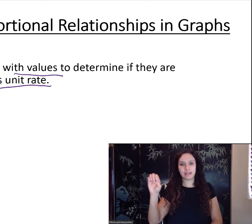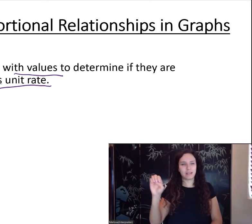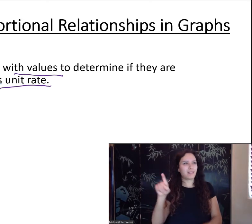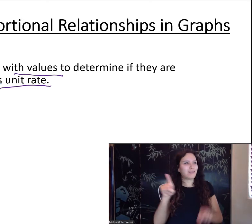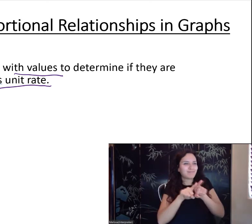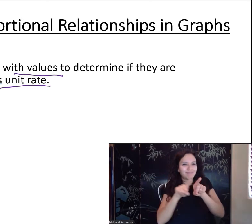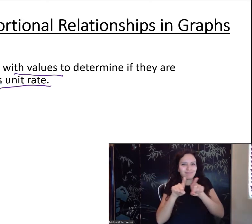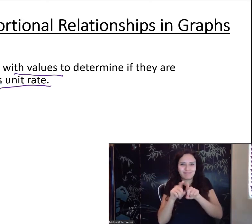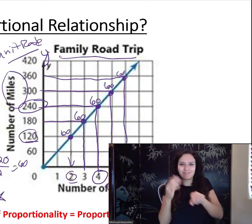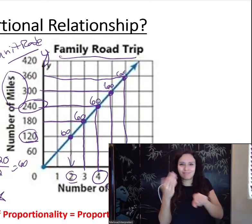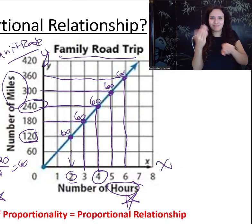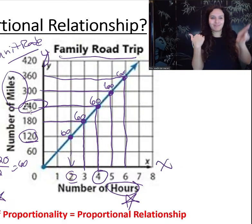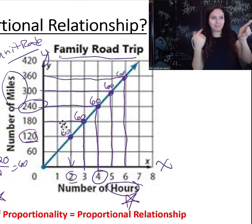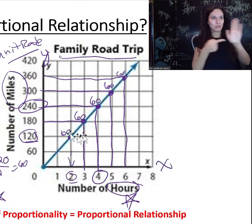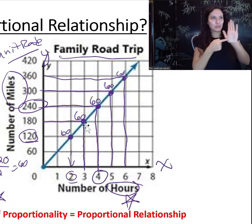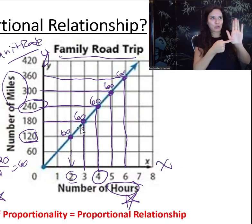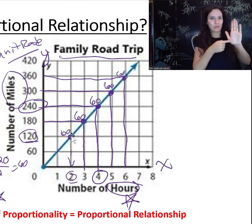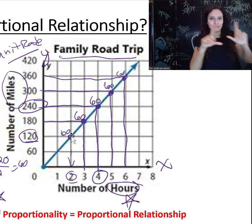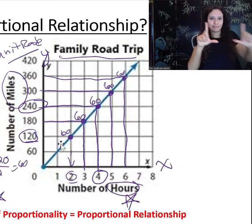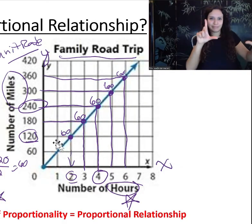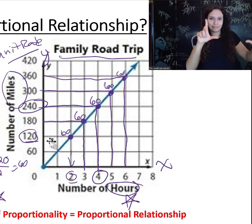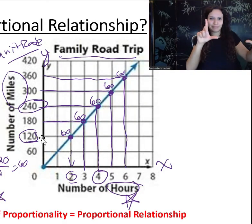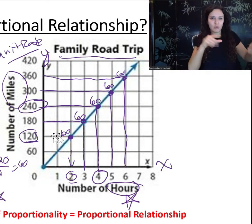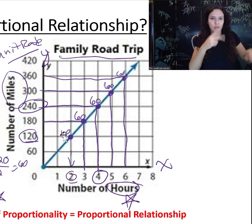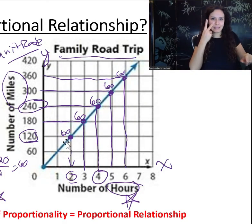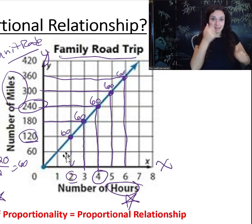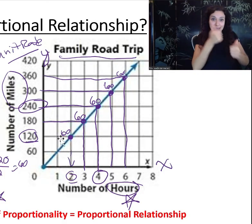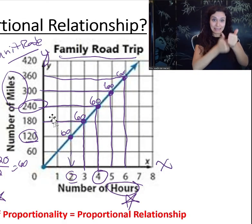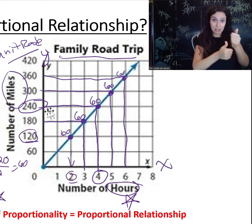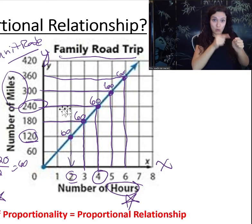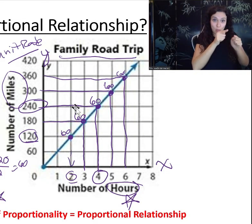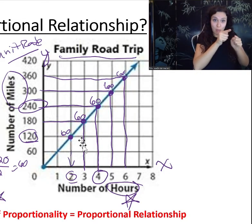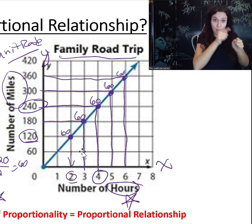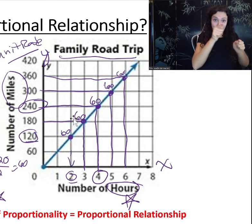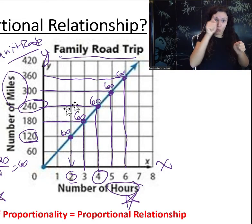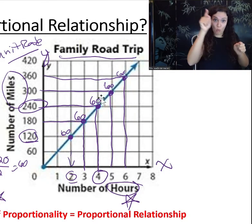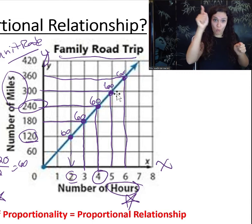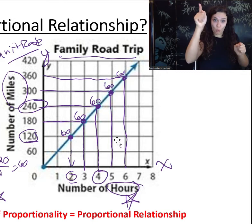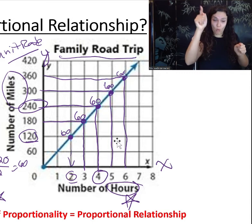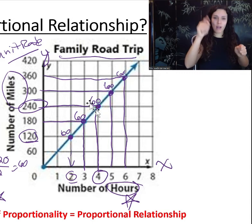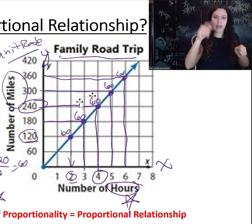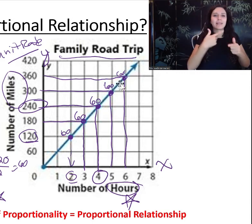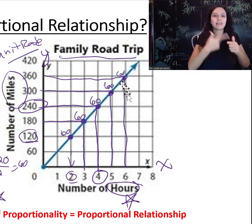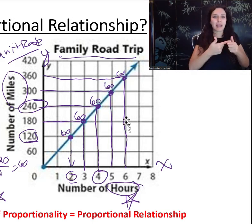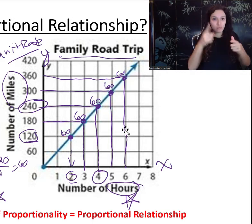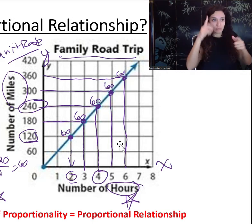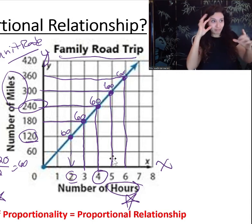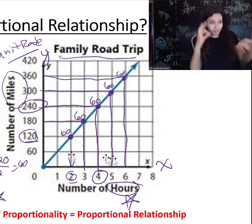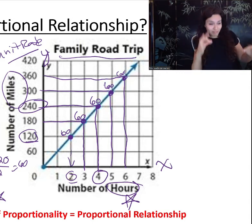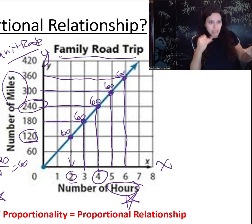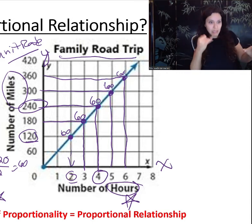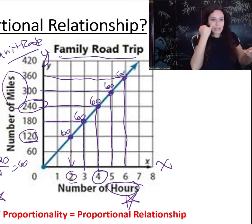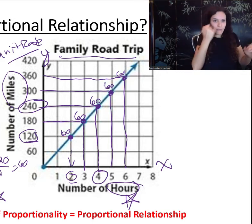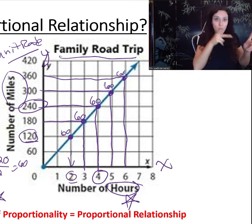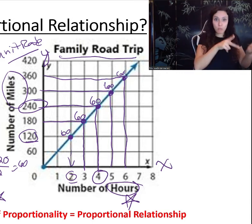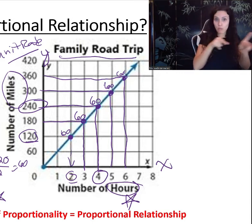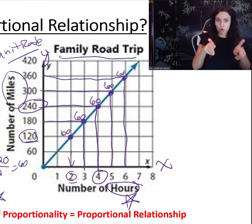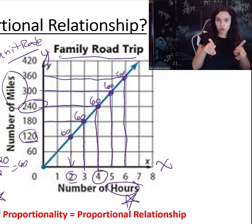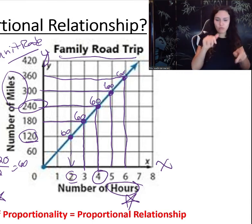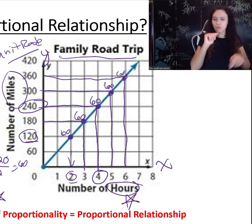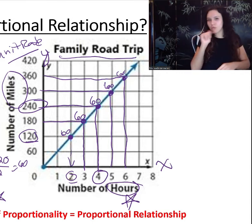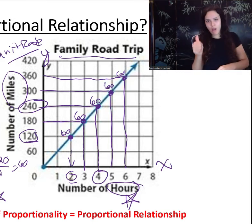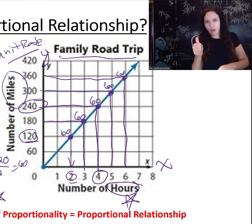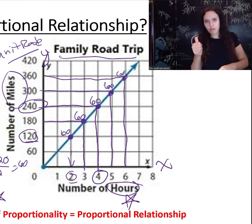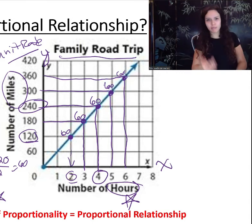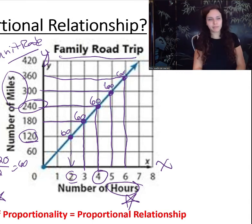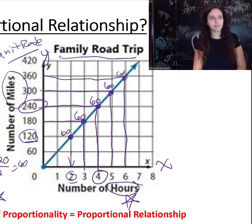on this slide right here, where we looked at each individual point that was listed and determined if it